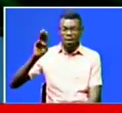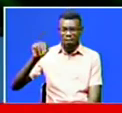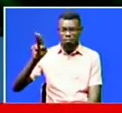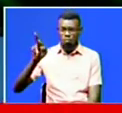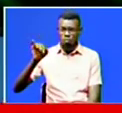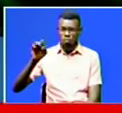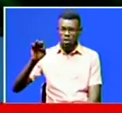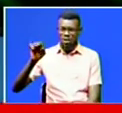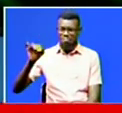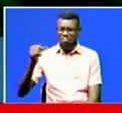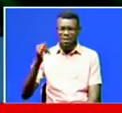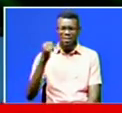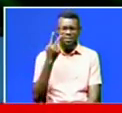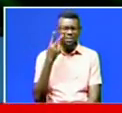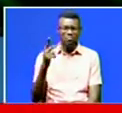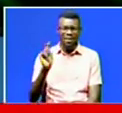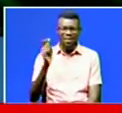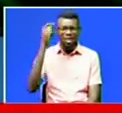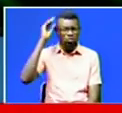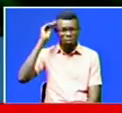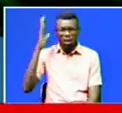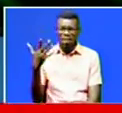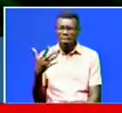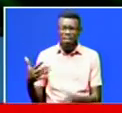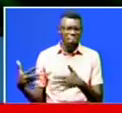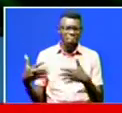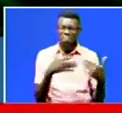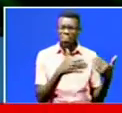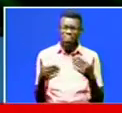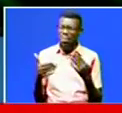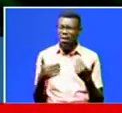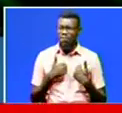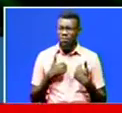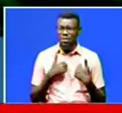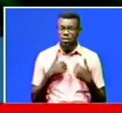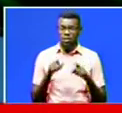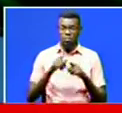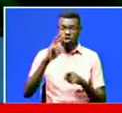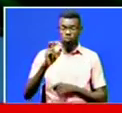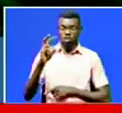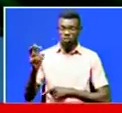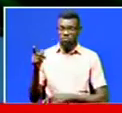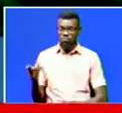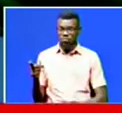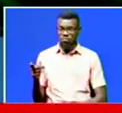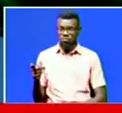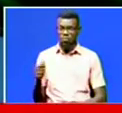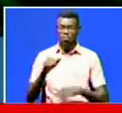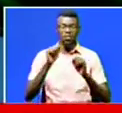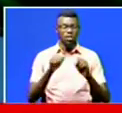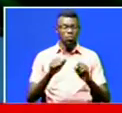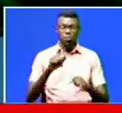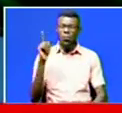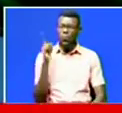at the Somalia-Kenya mind games in the dispute and explains why 2020 promises to be an even more grueling